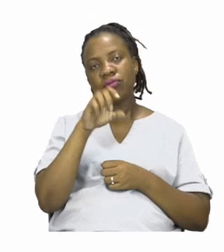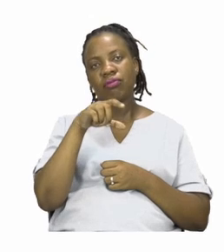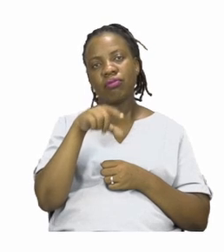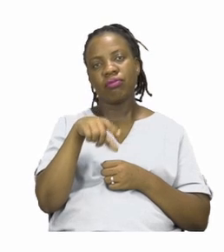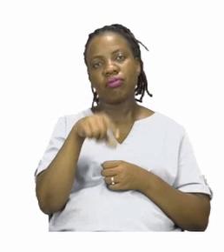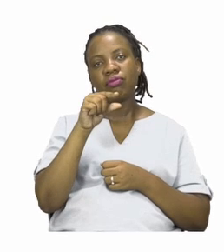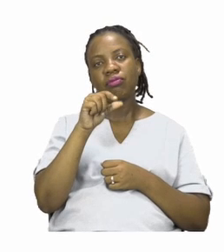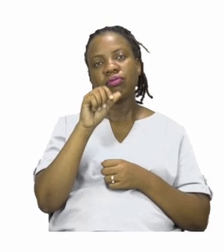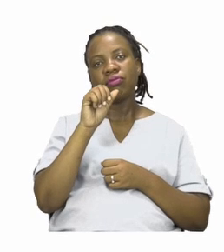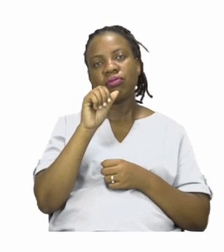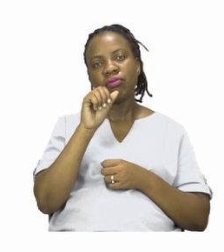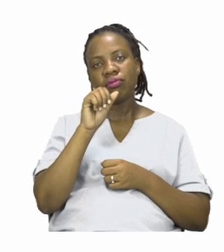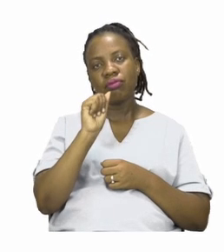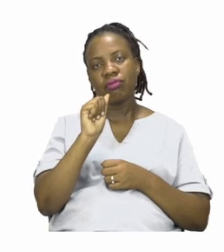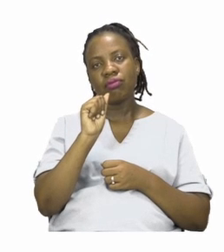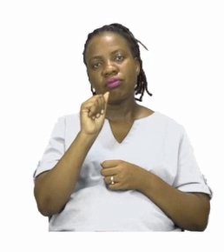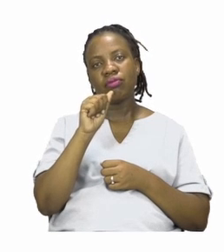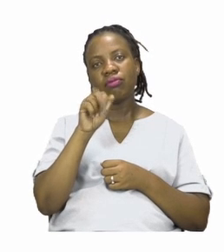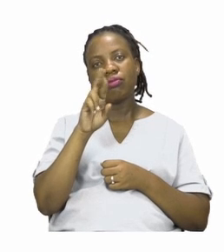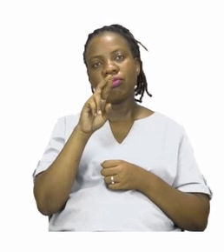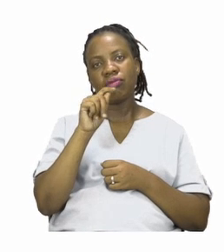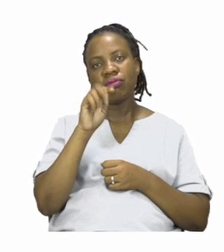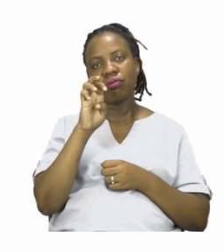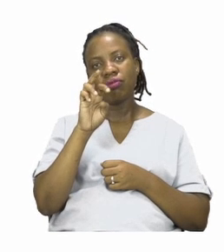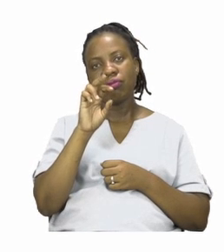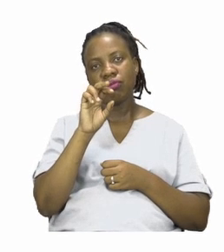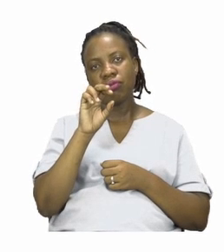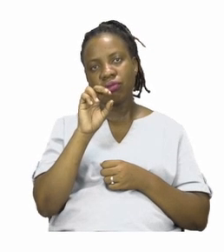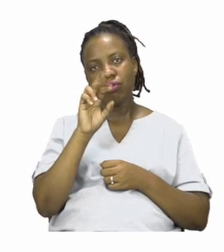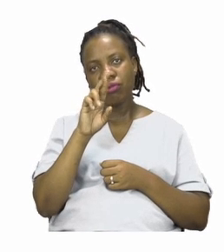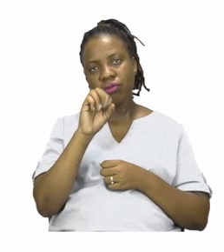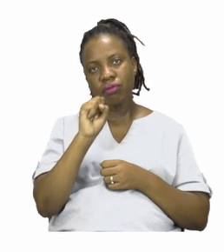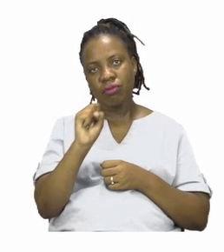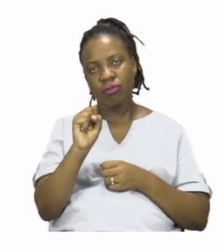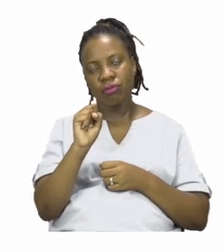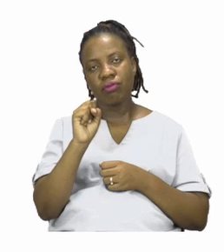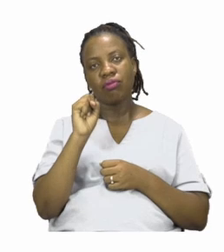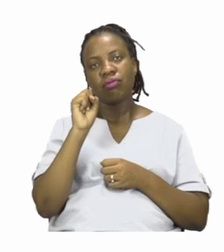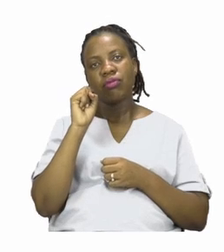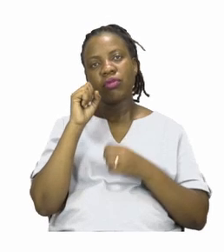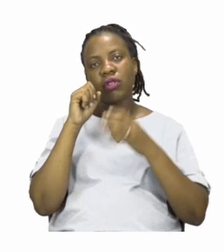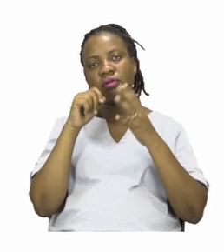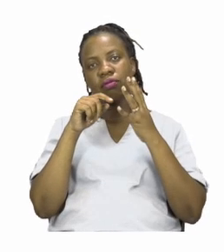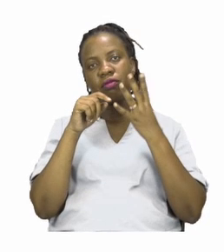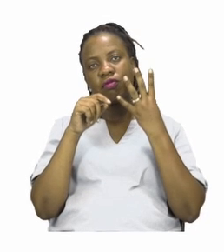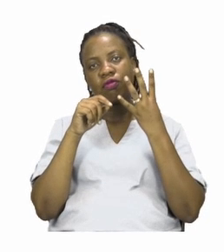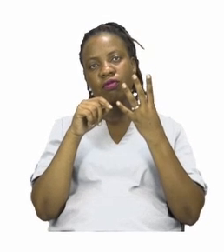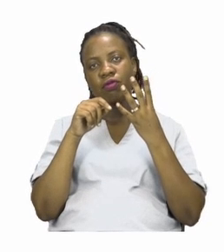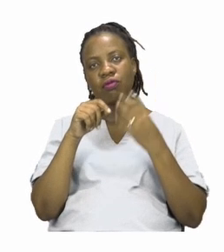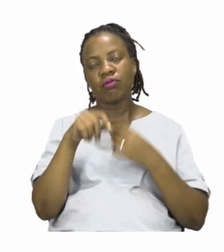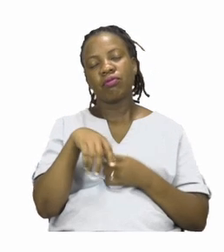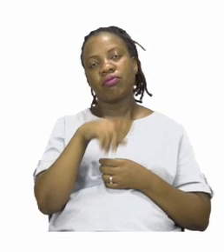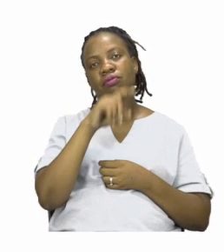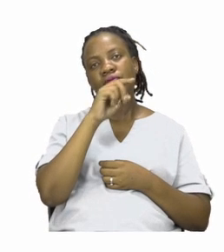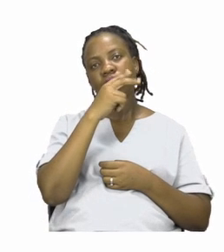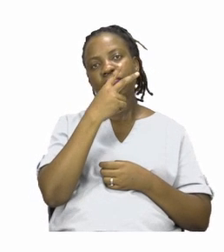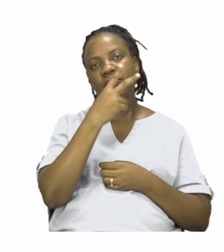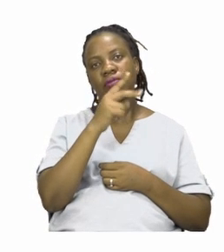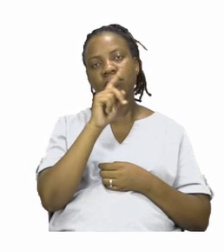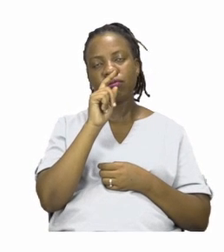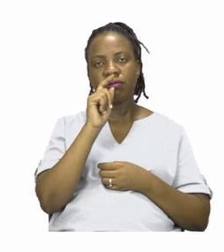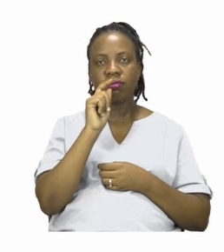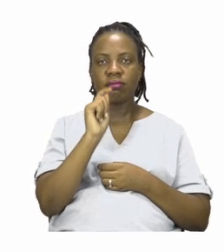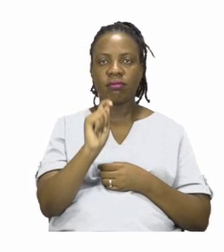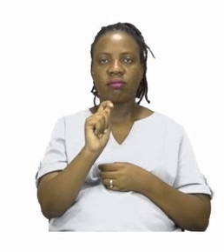3/5. For number 2, 1/2, 3, 3/4, and